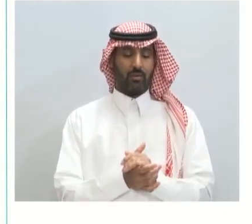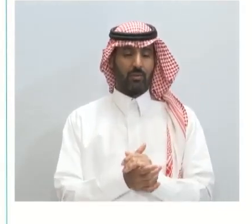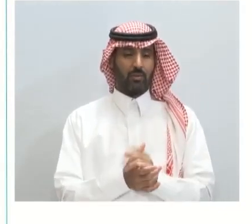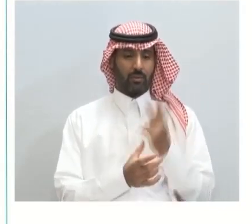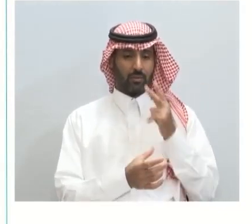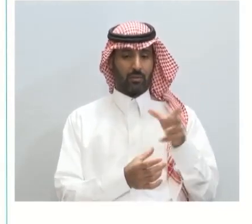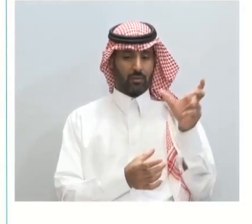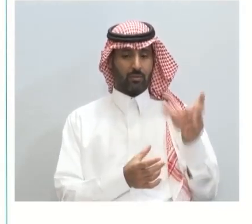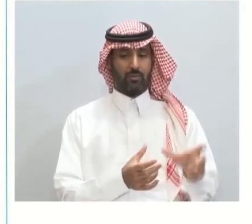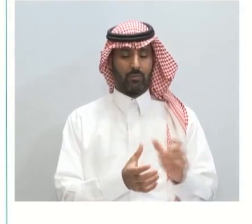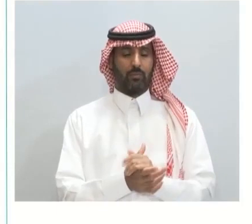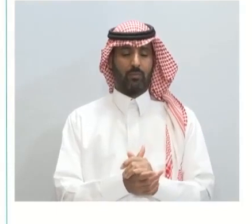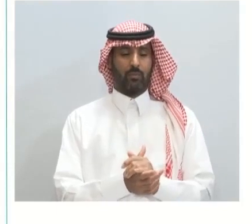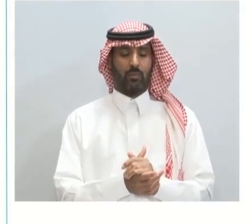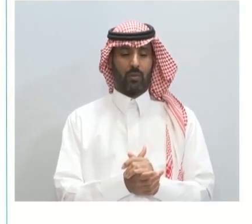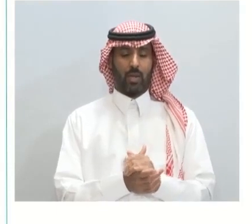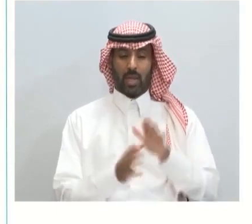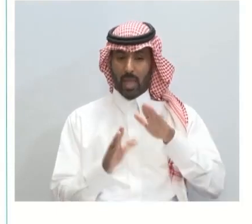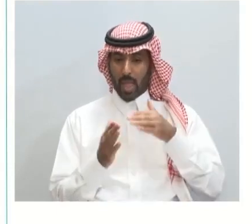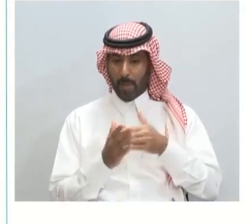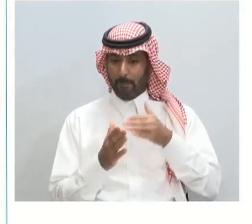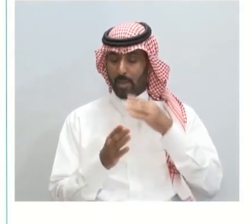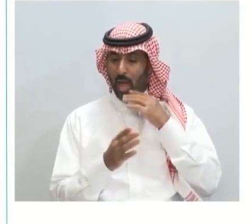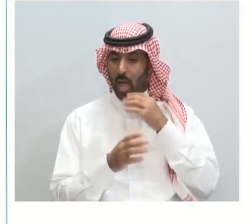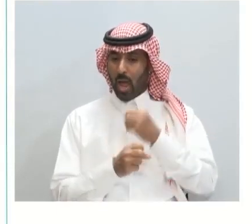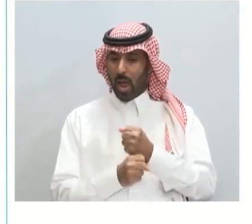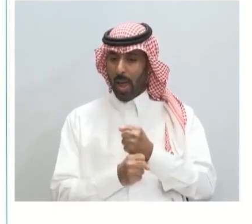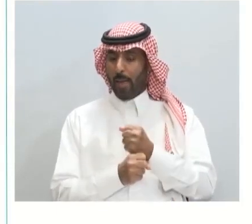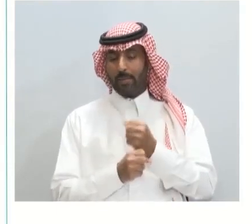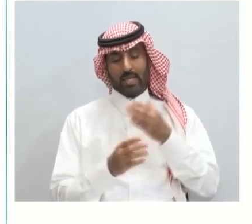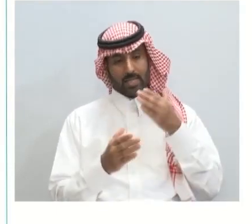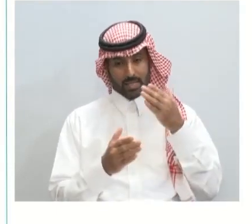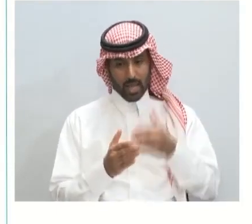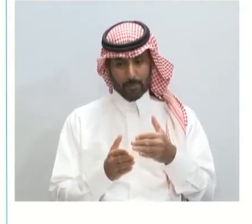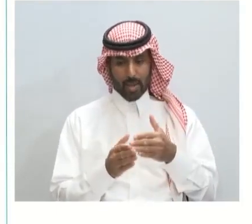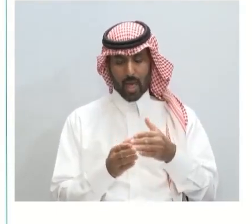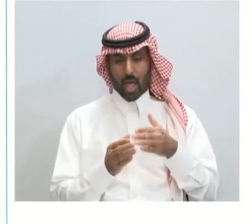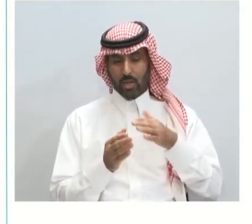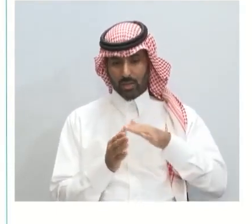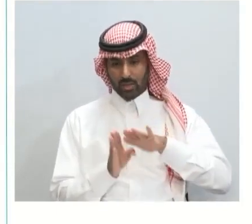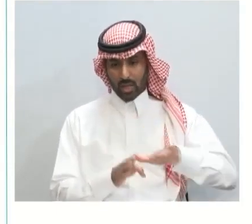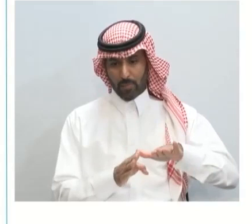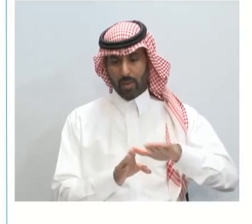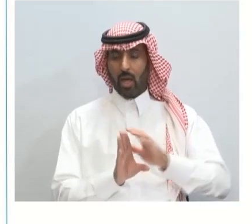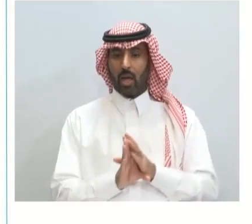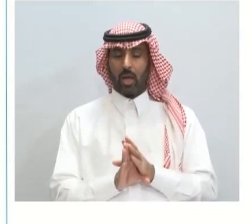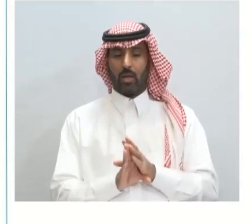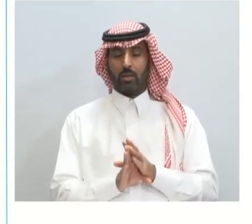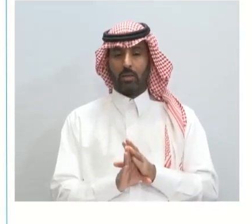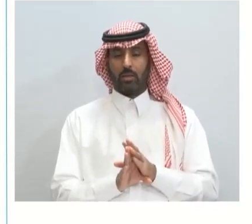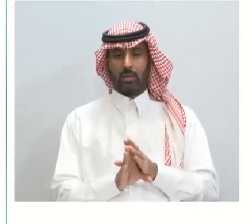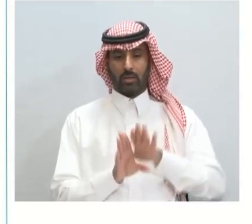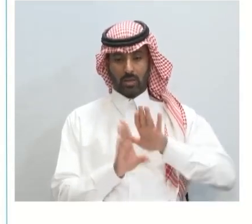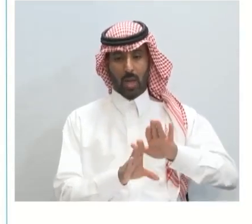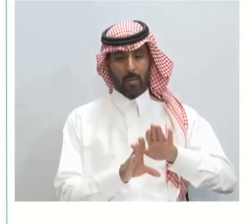of these words. Preventable. What does it mean, preventable? If you remember the word prevent, what does it